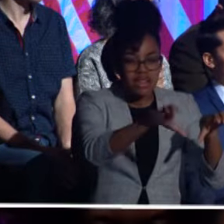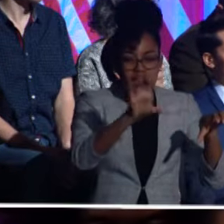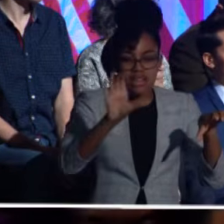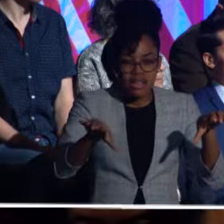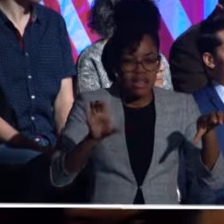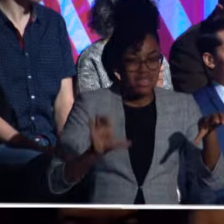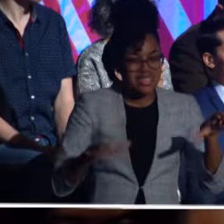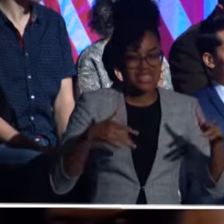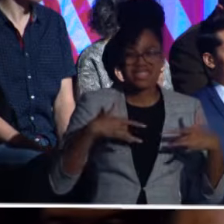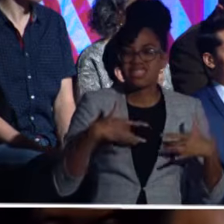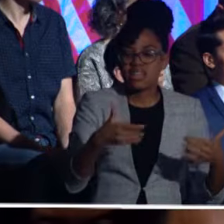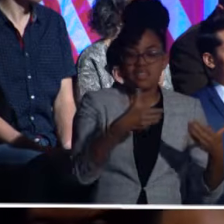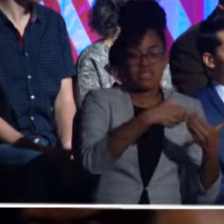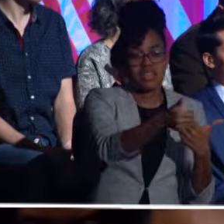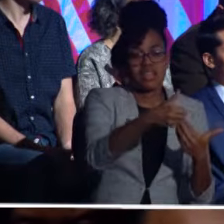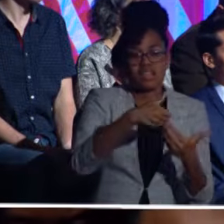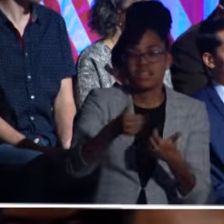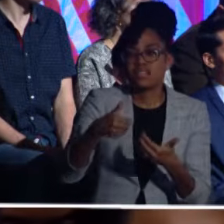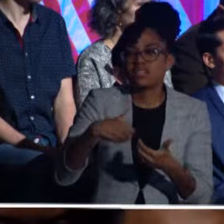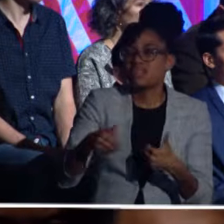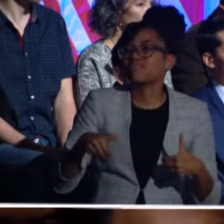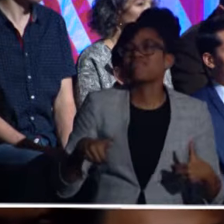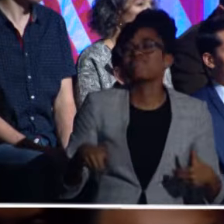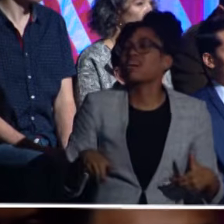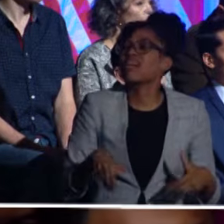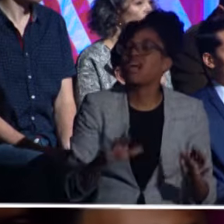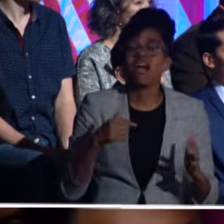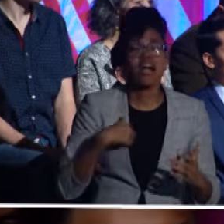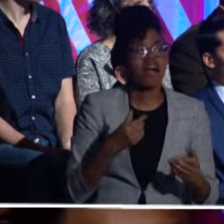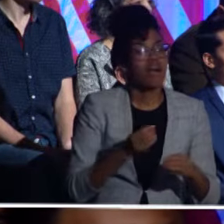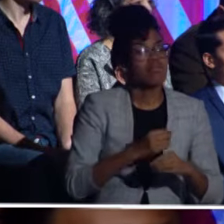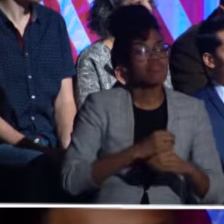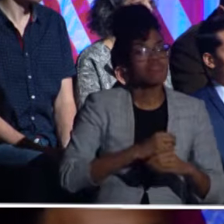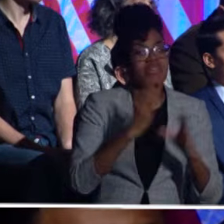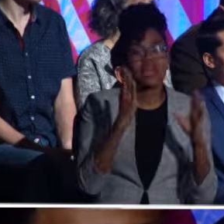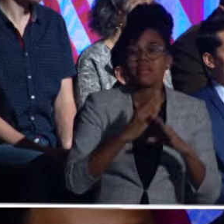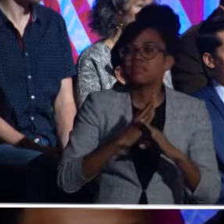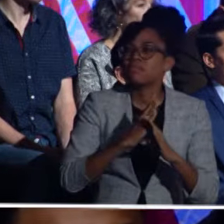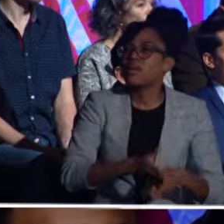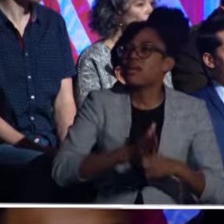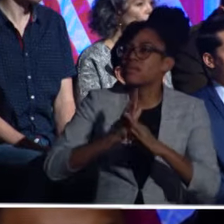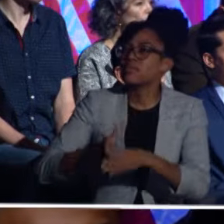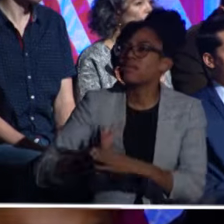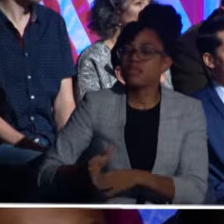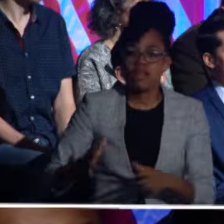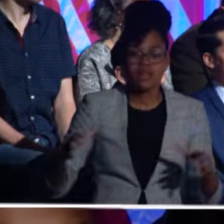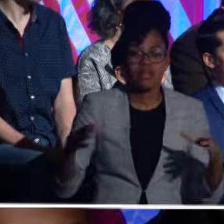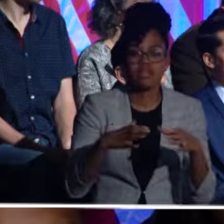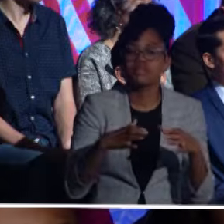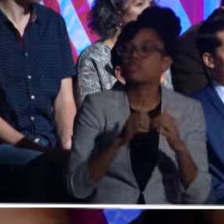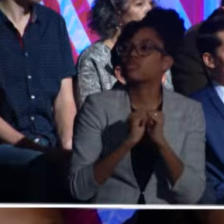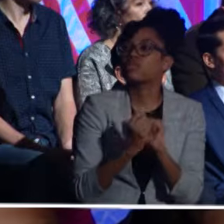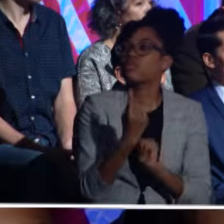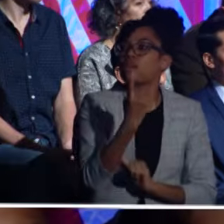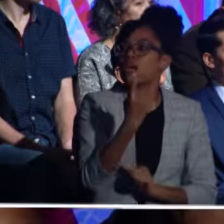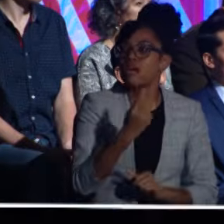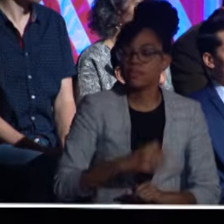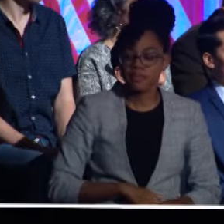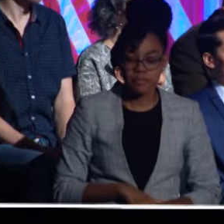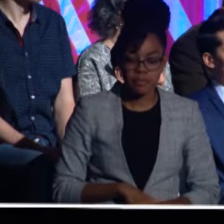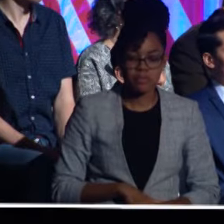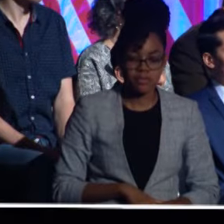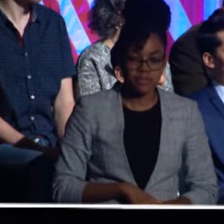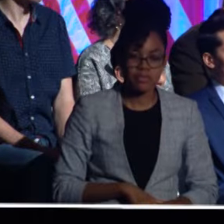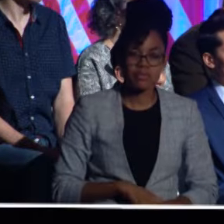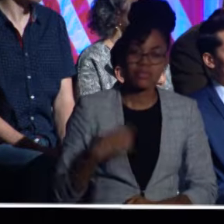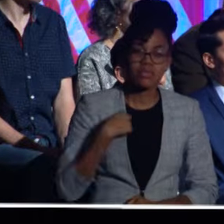race, religion, or creed, and fill and fortify our hearts with recognition of our shared humanity, to unite